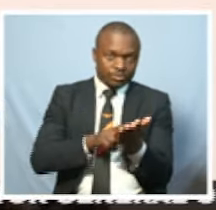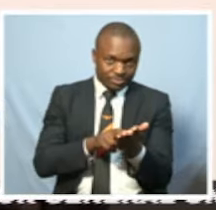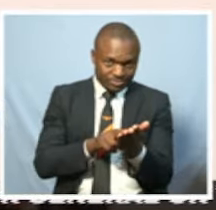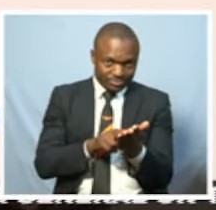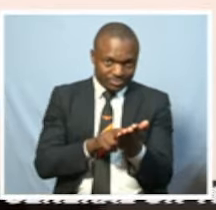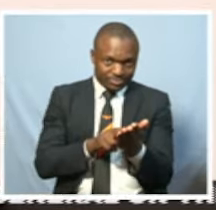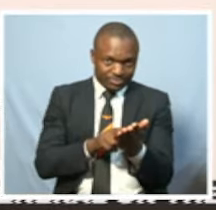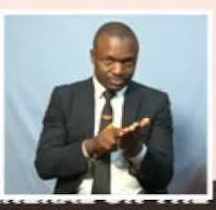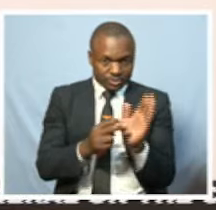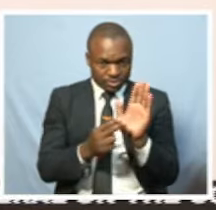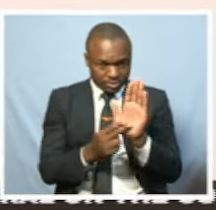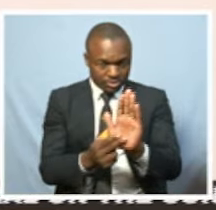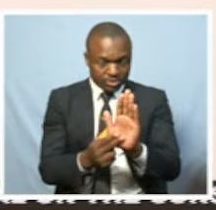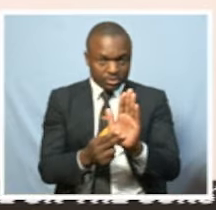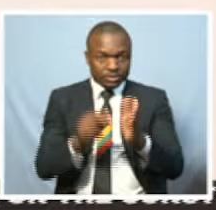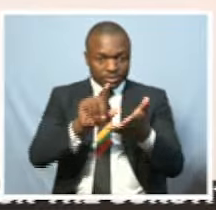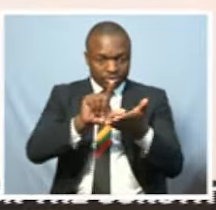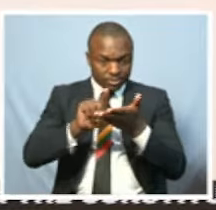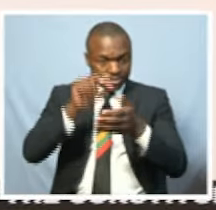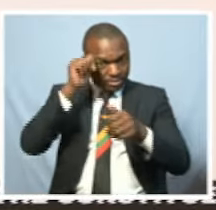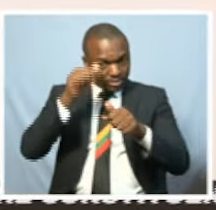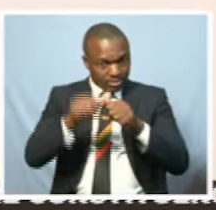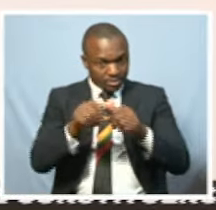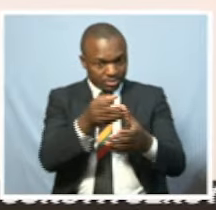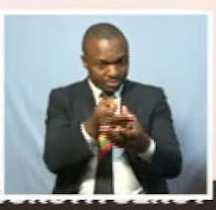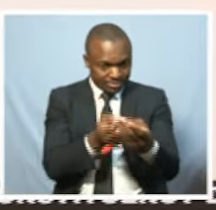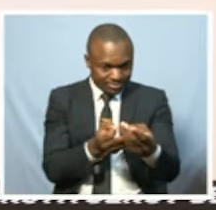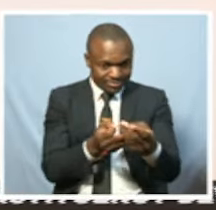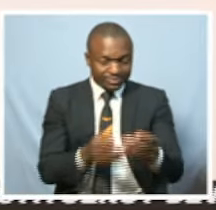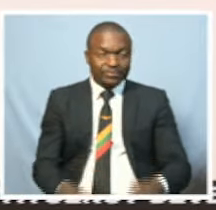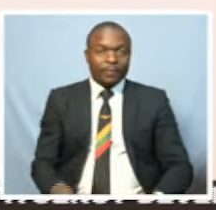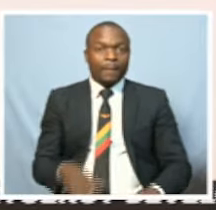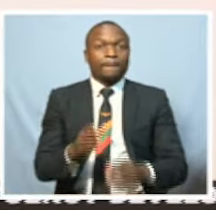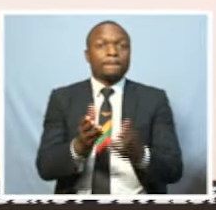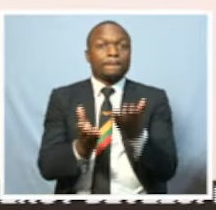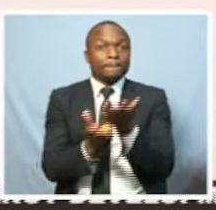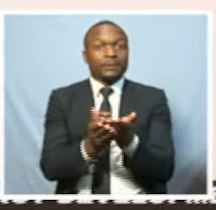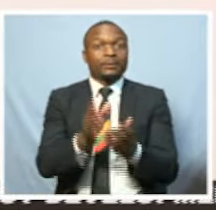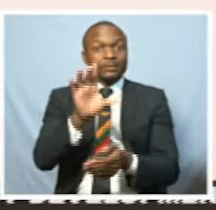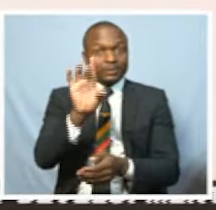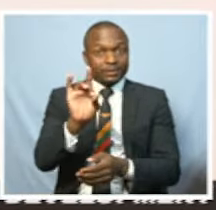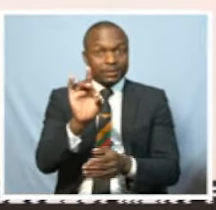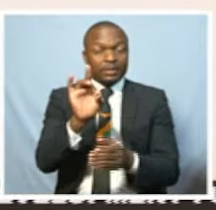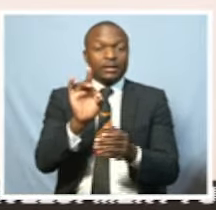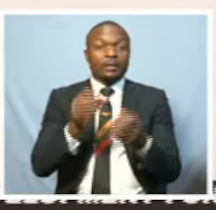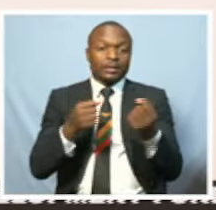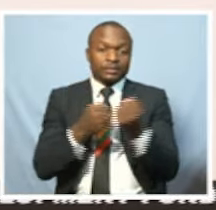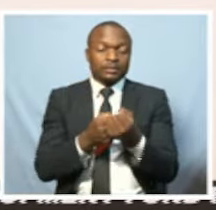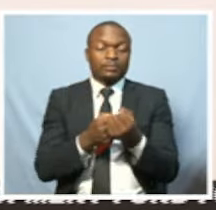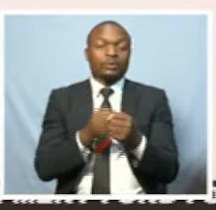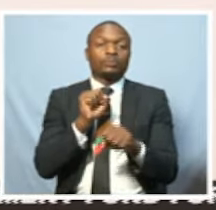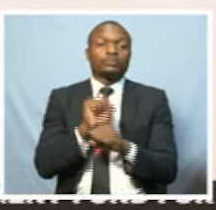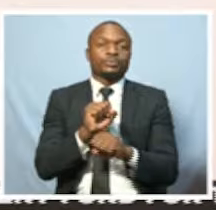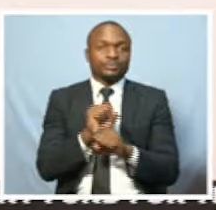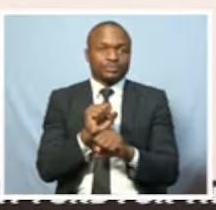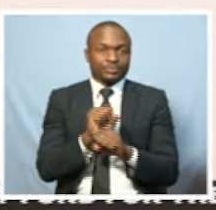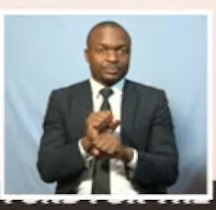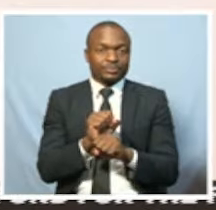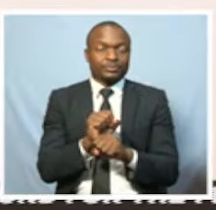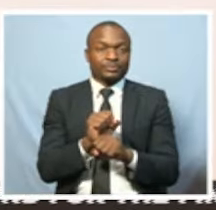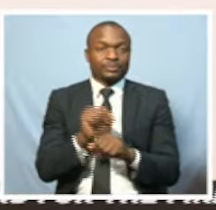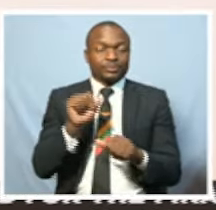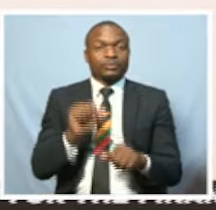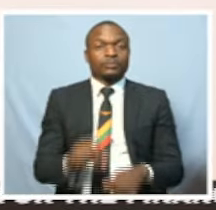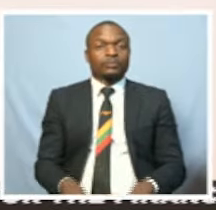conditions stipulated in the loan agreement form. Appendix 8, bursary performance